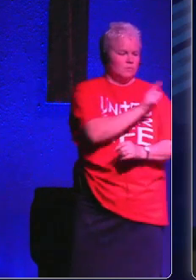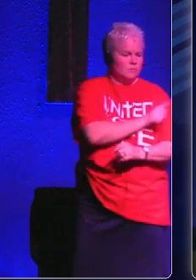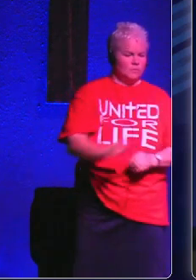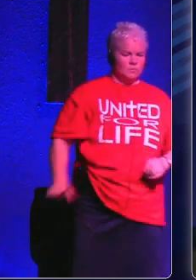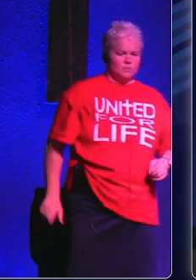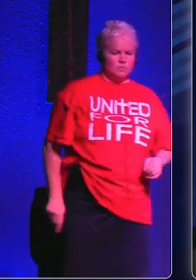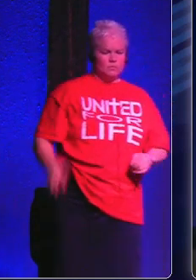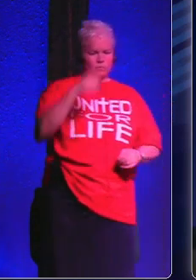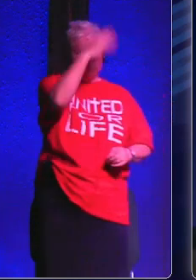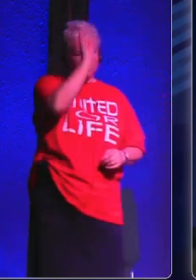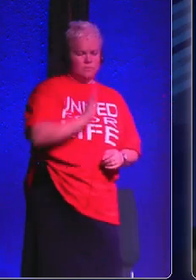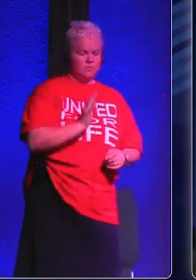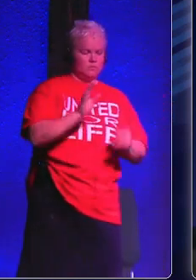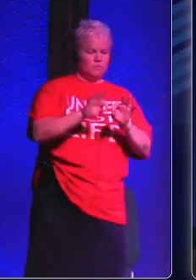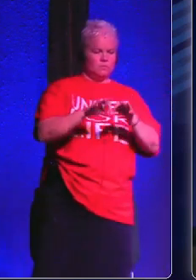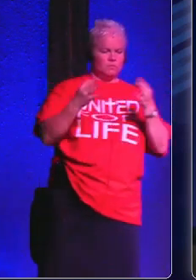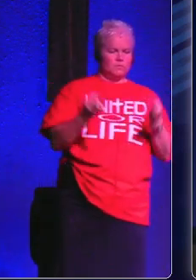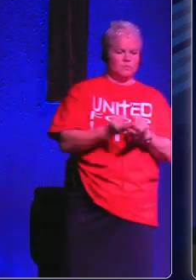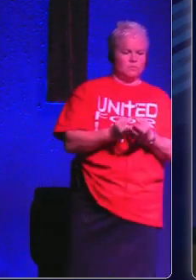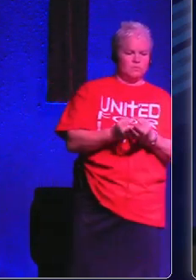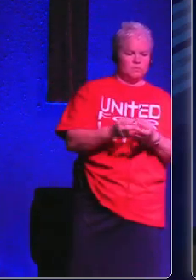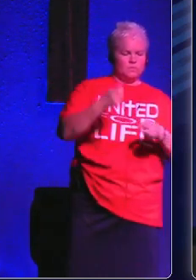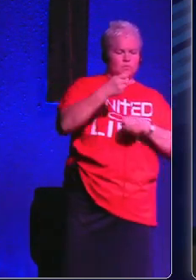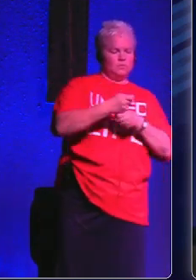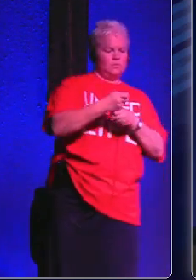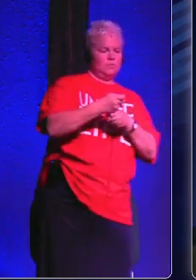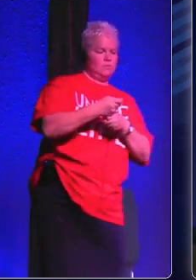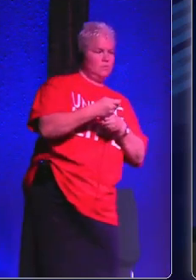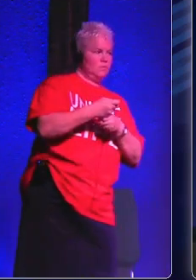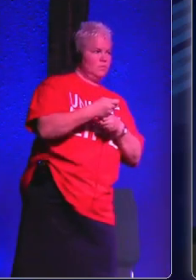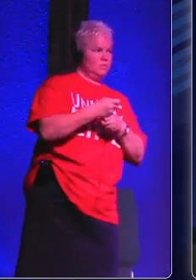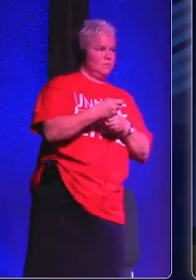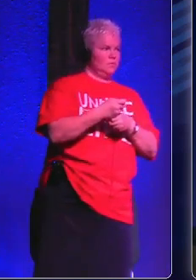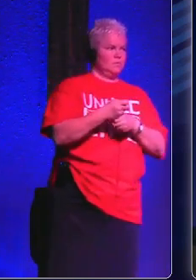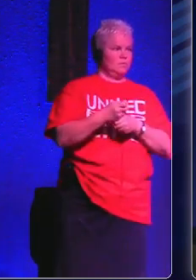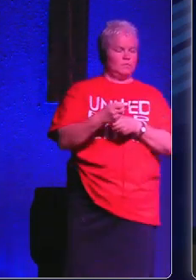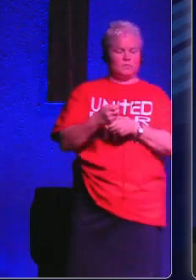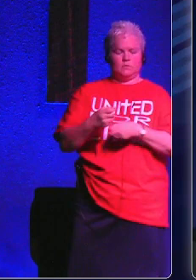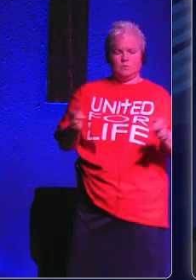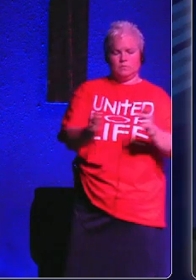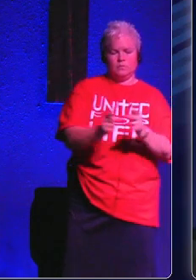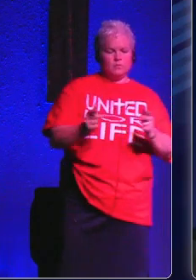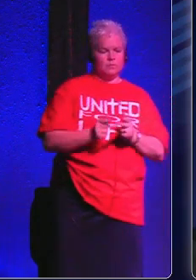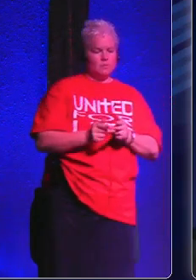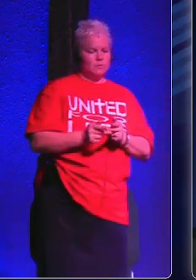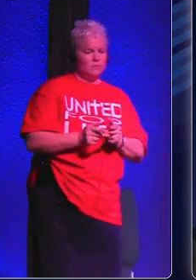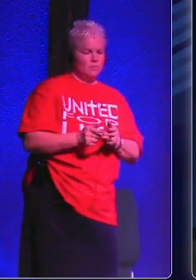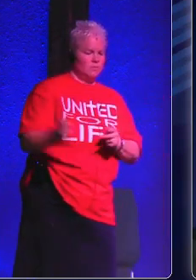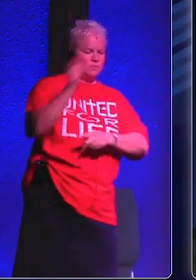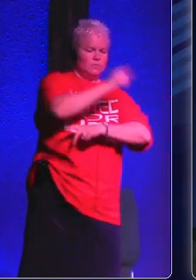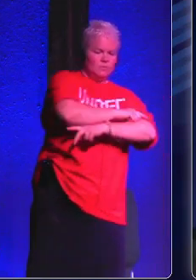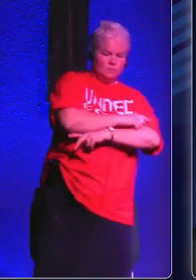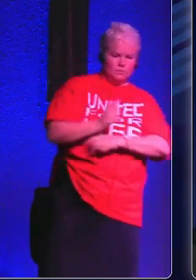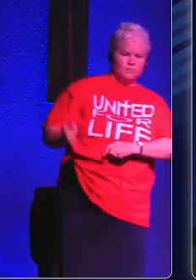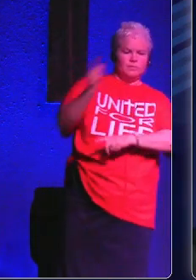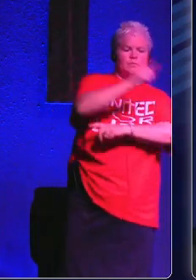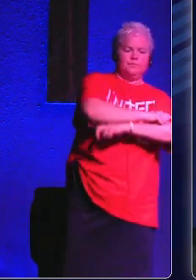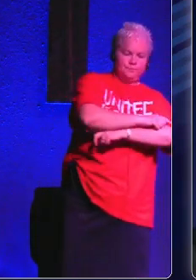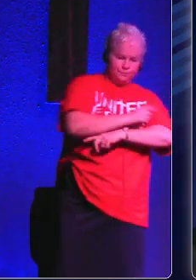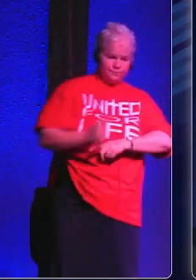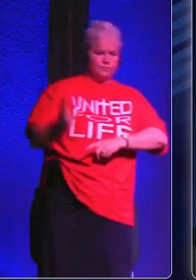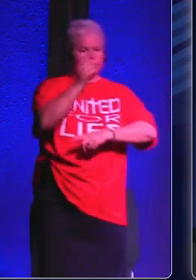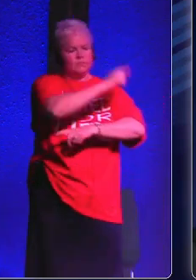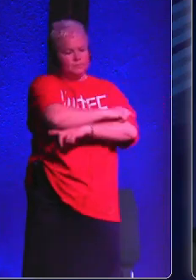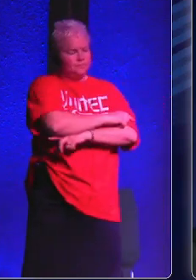Lord God, we lift up the family, how hard it would be to be in that situation. The days just run into